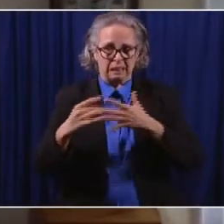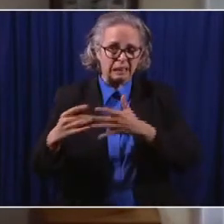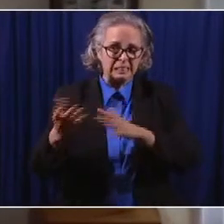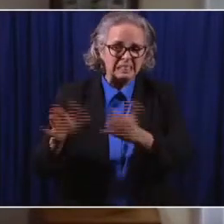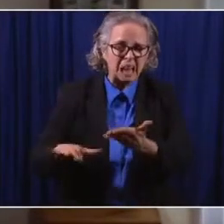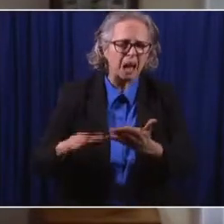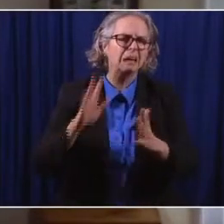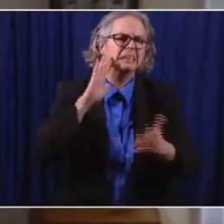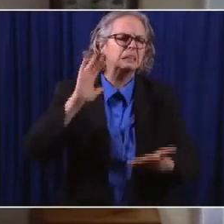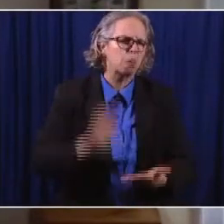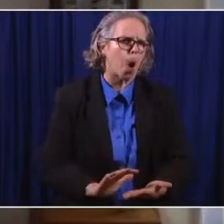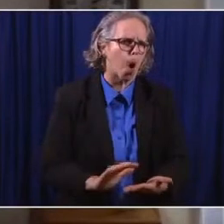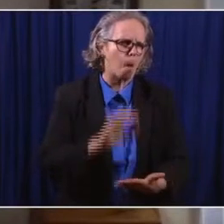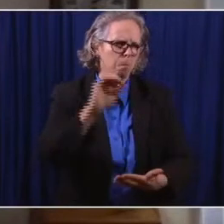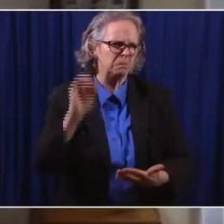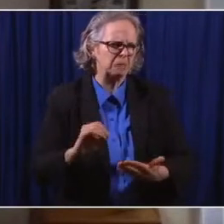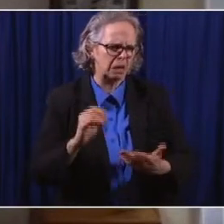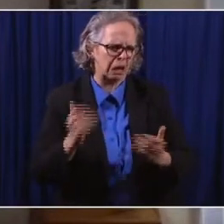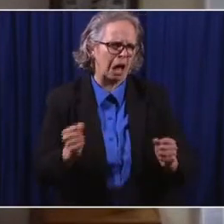the younger you are.